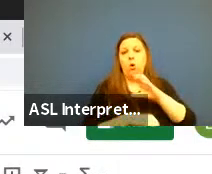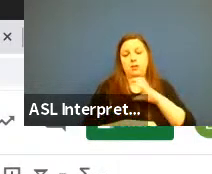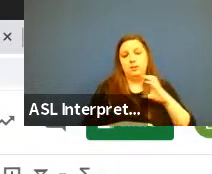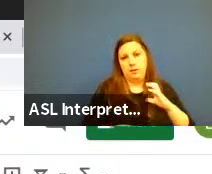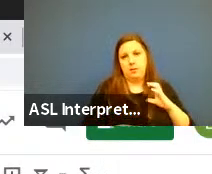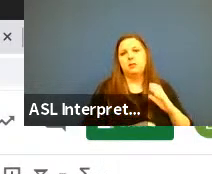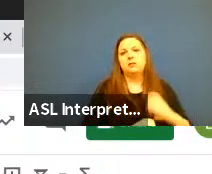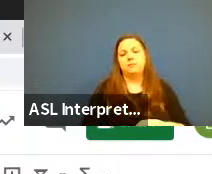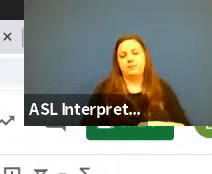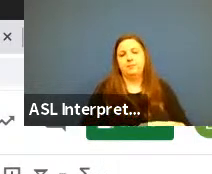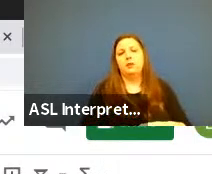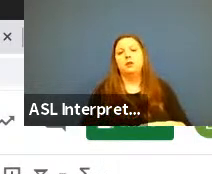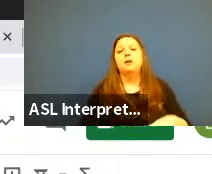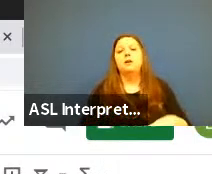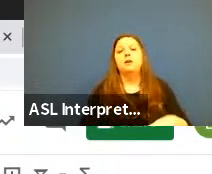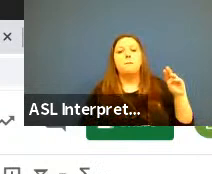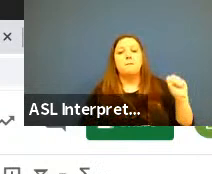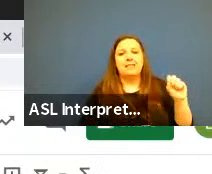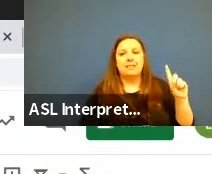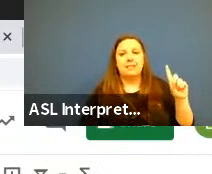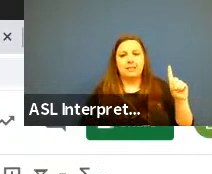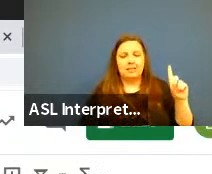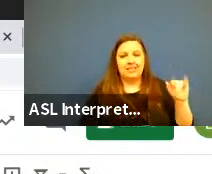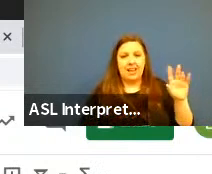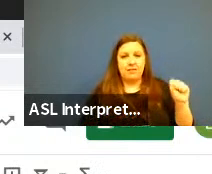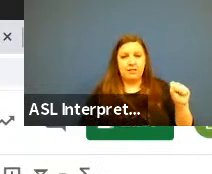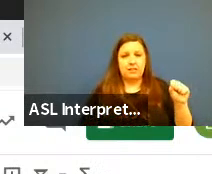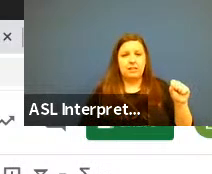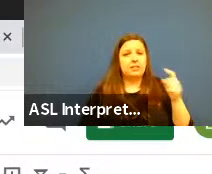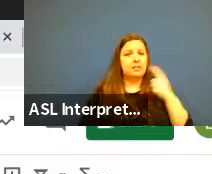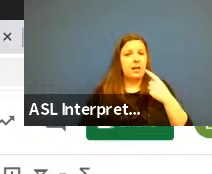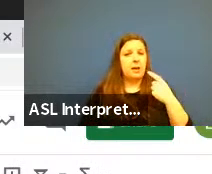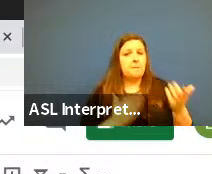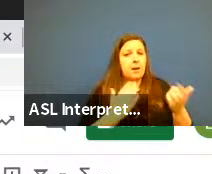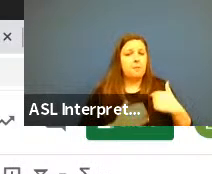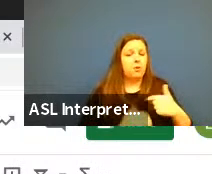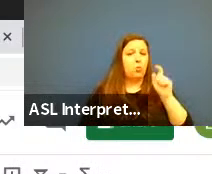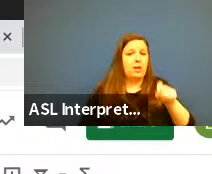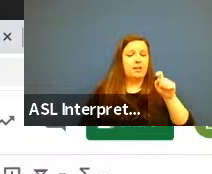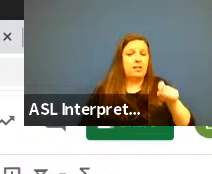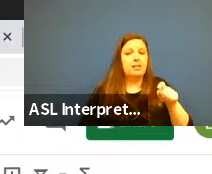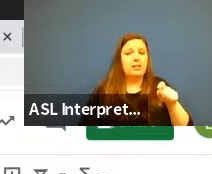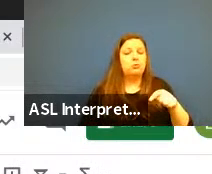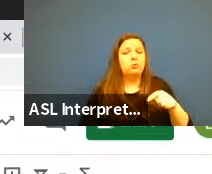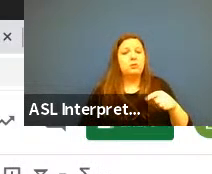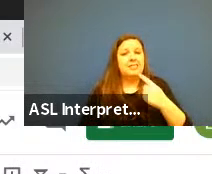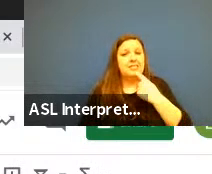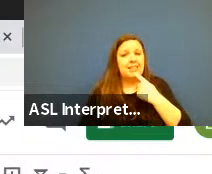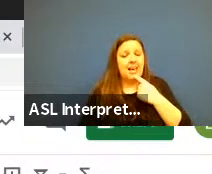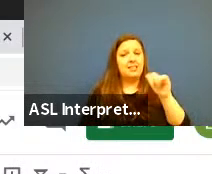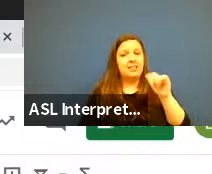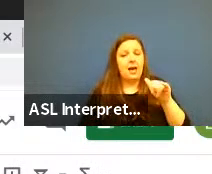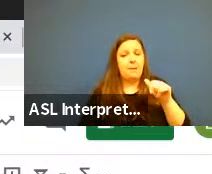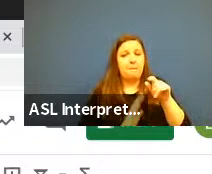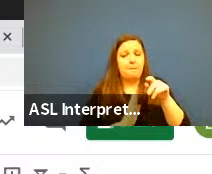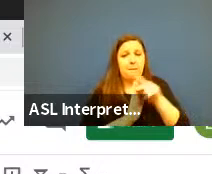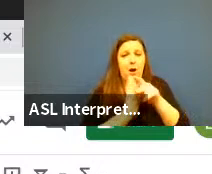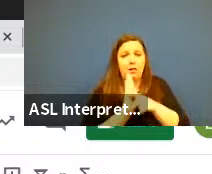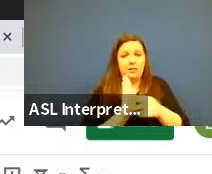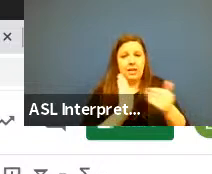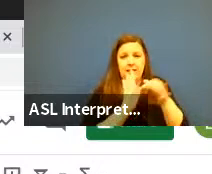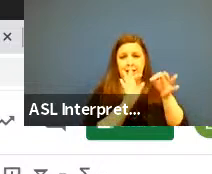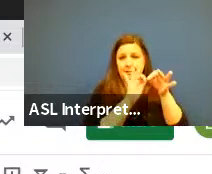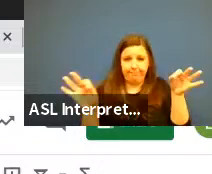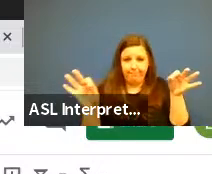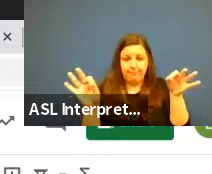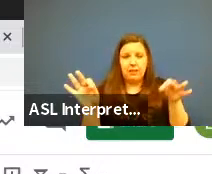And so maybe we need to restate that policy or make sure that we're clear on what that policy is about and what the duties